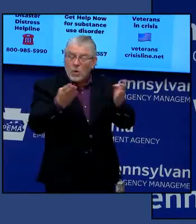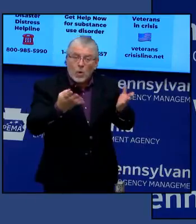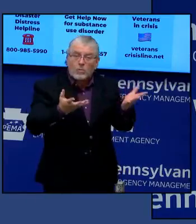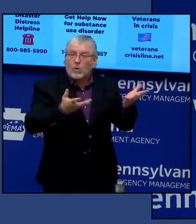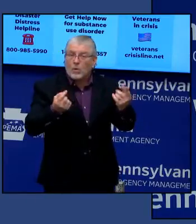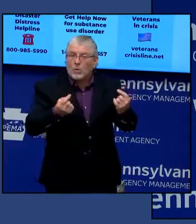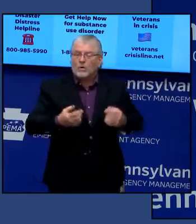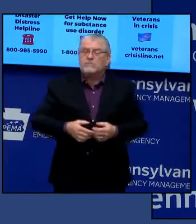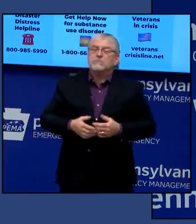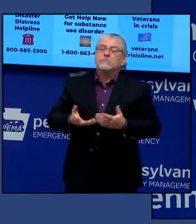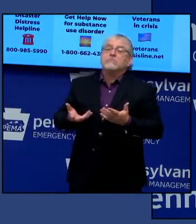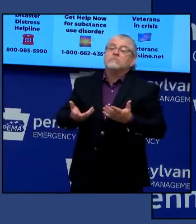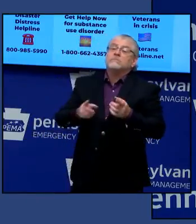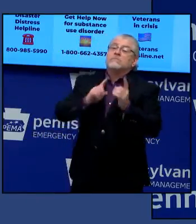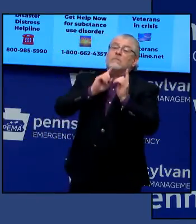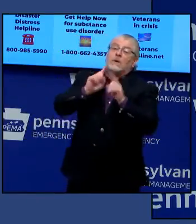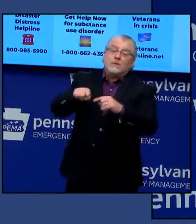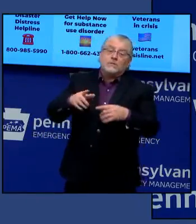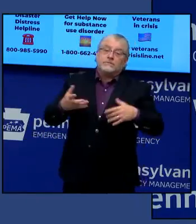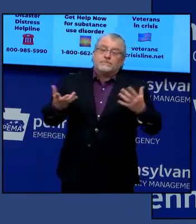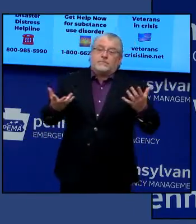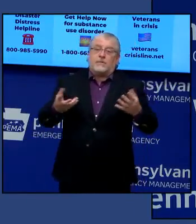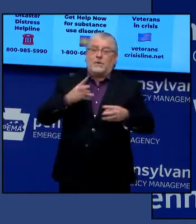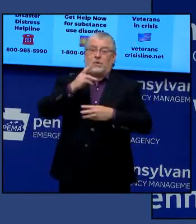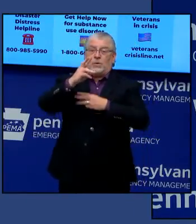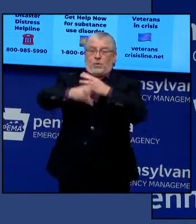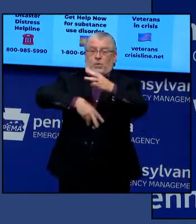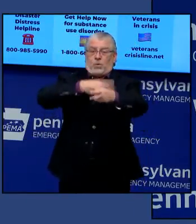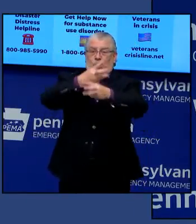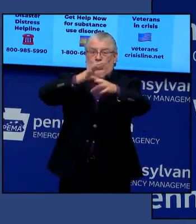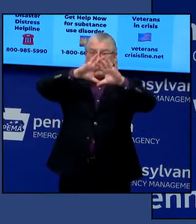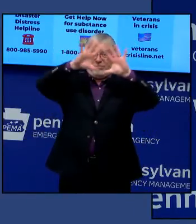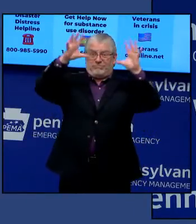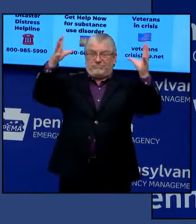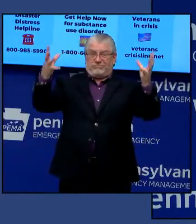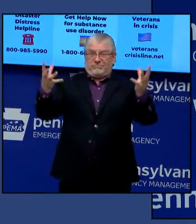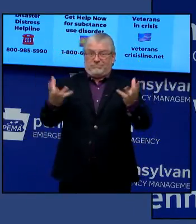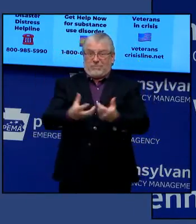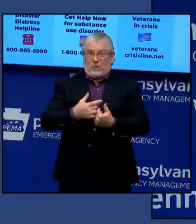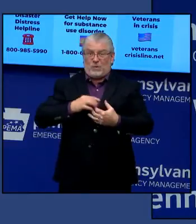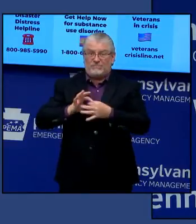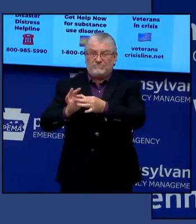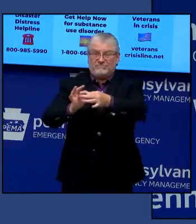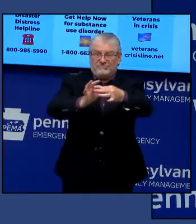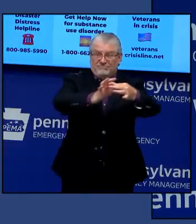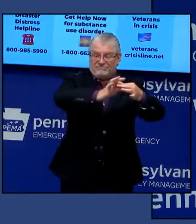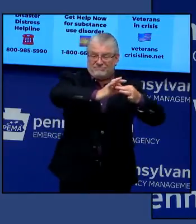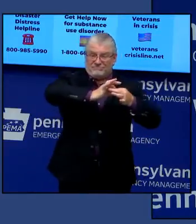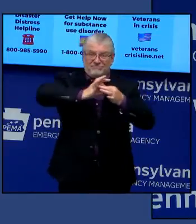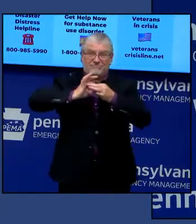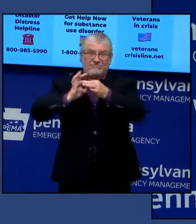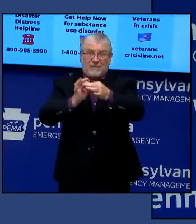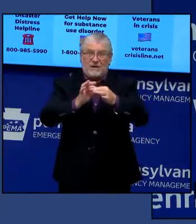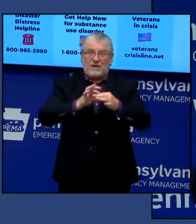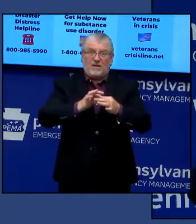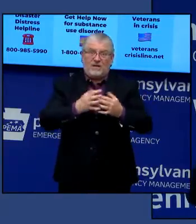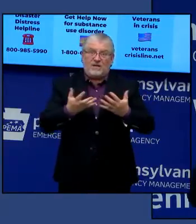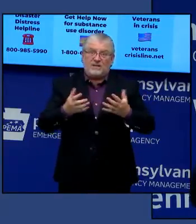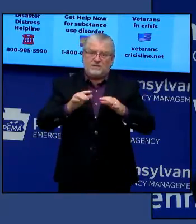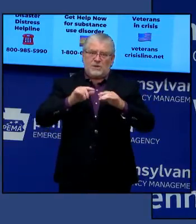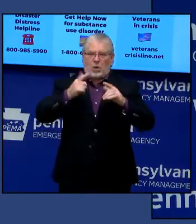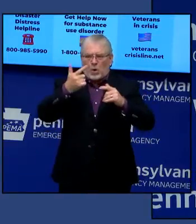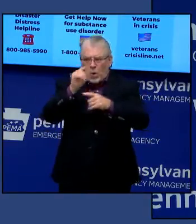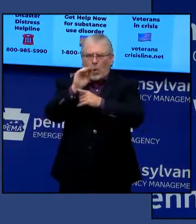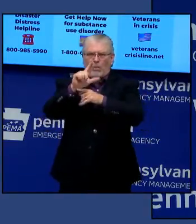and certainly global events have impacted events in the United States. It is natural to think that what happens in other